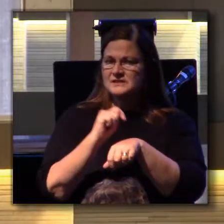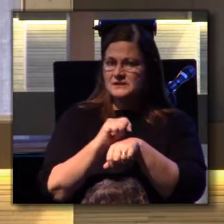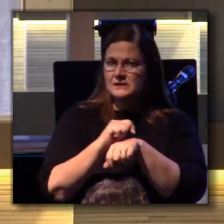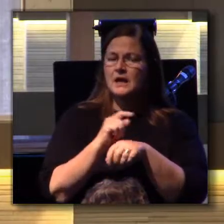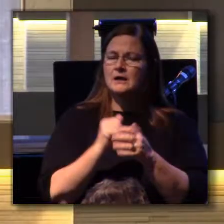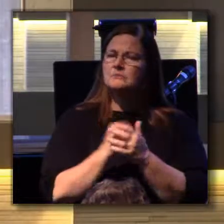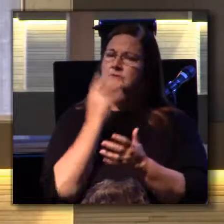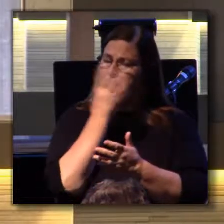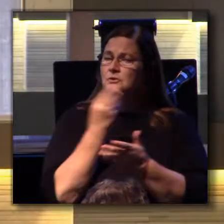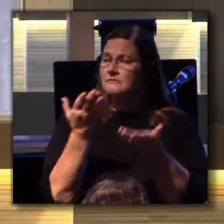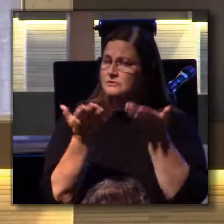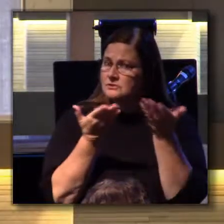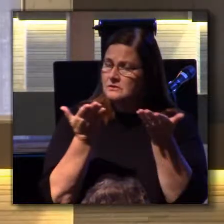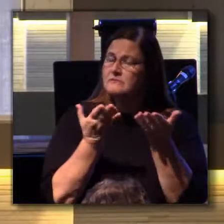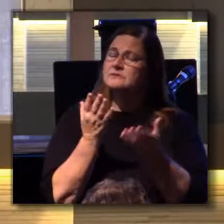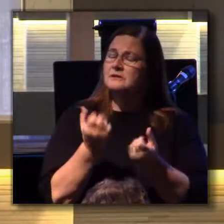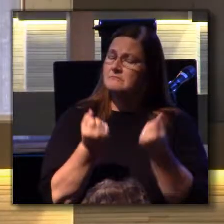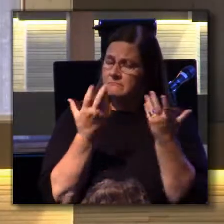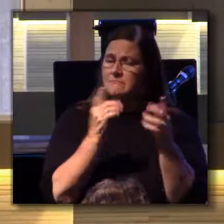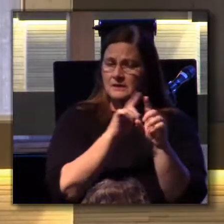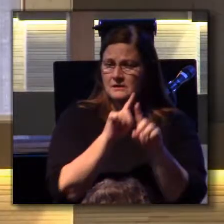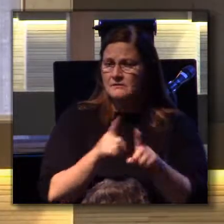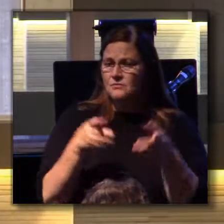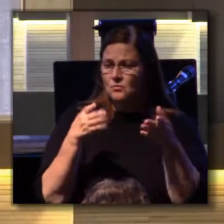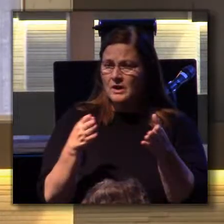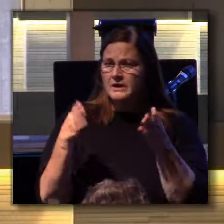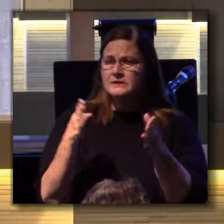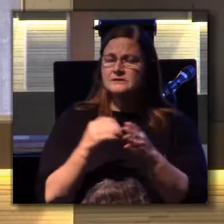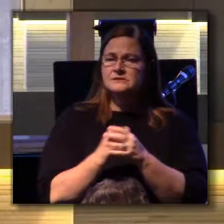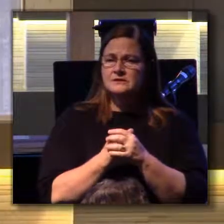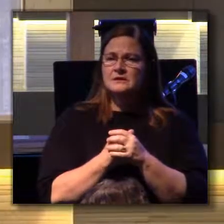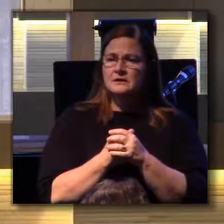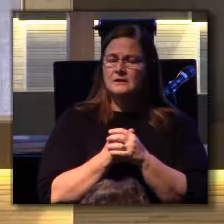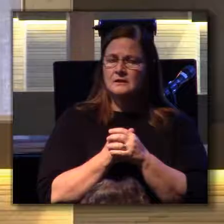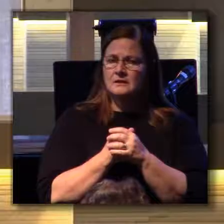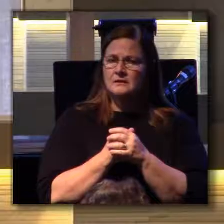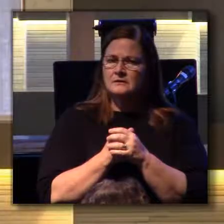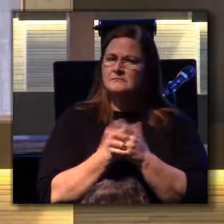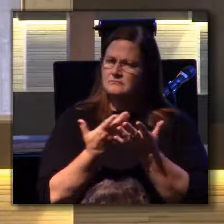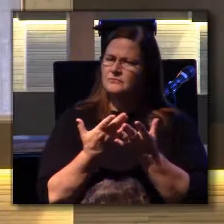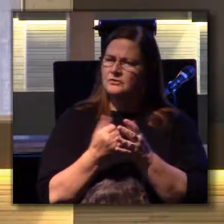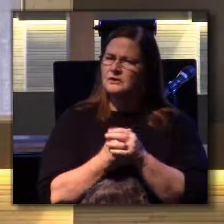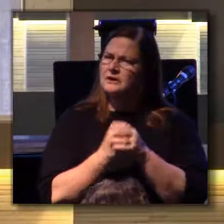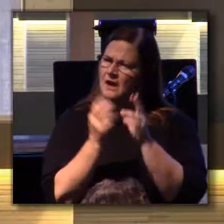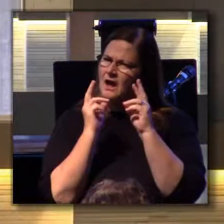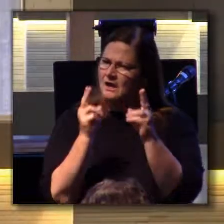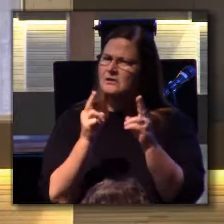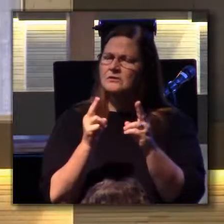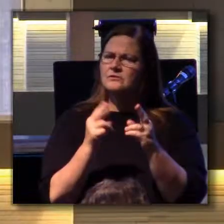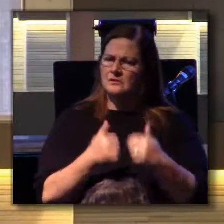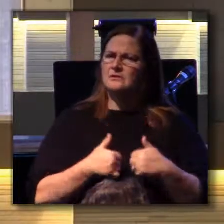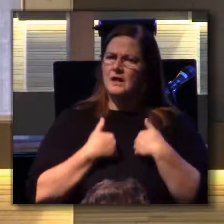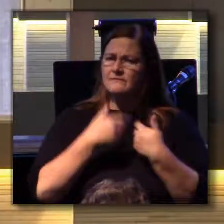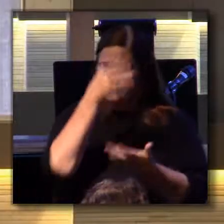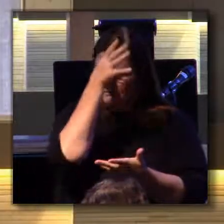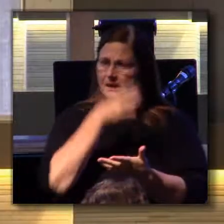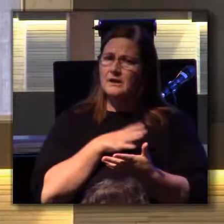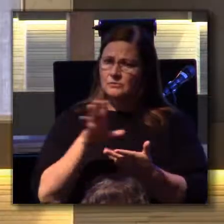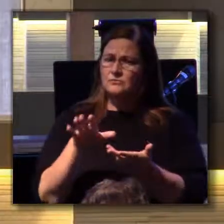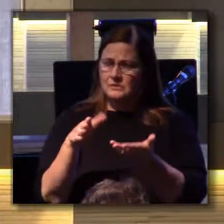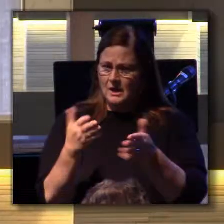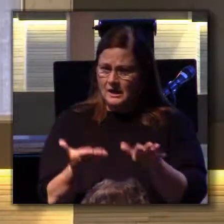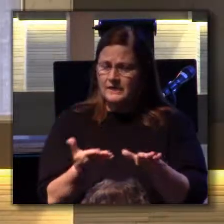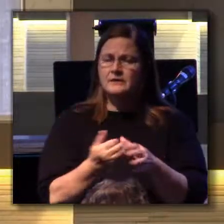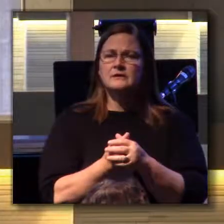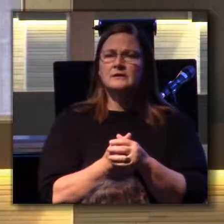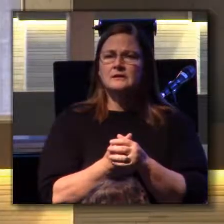beautiful service in many, many ways, a real testament to the life and legacy of the man who had passed away, his